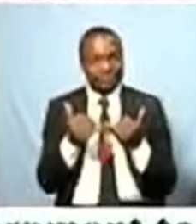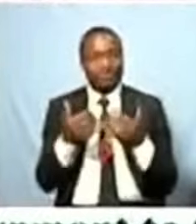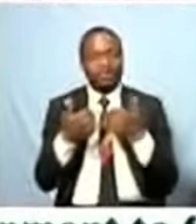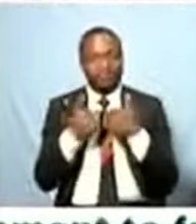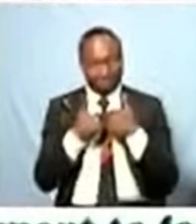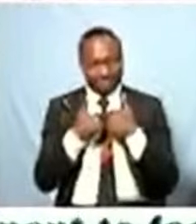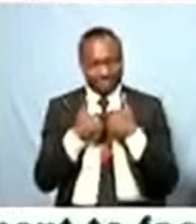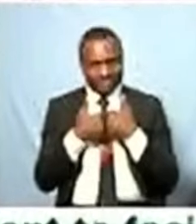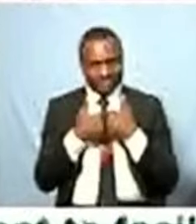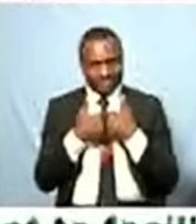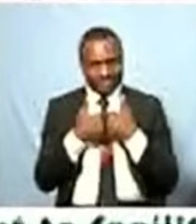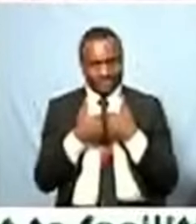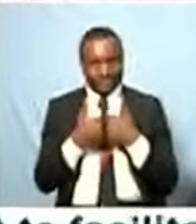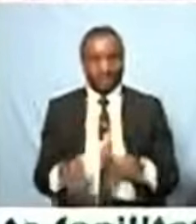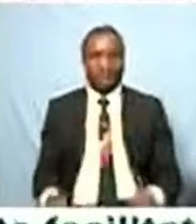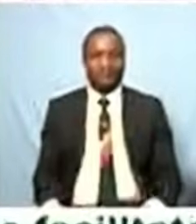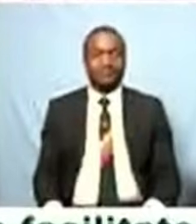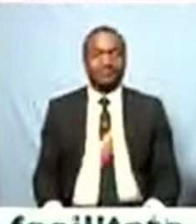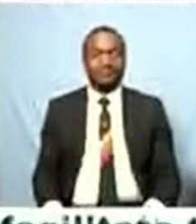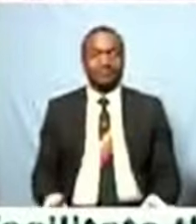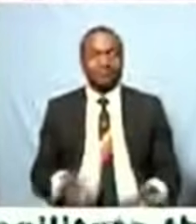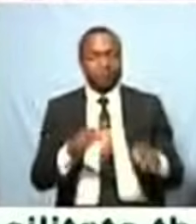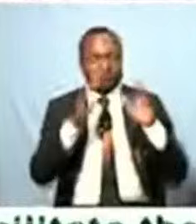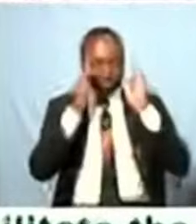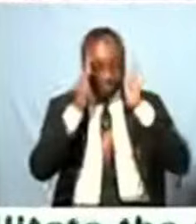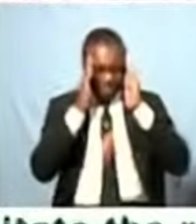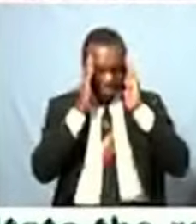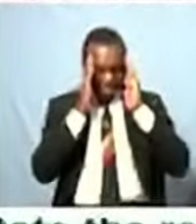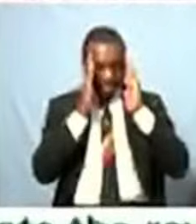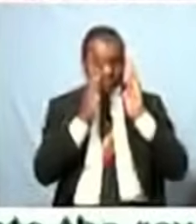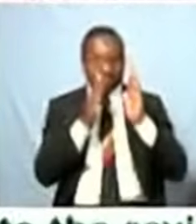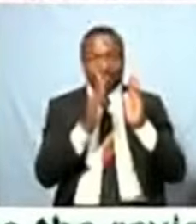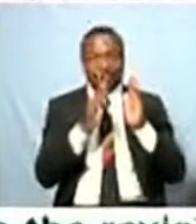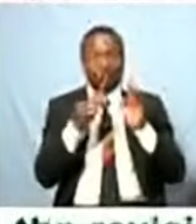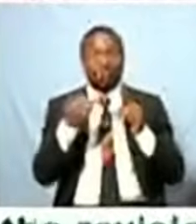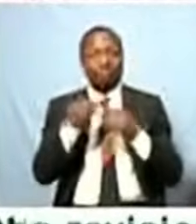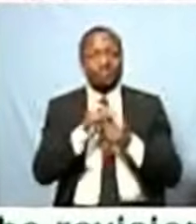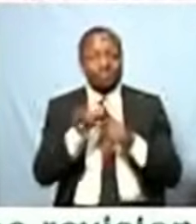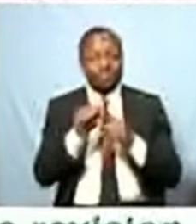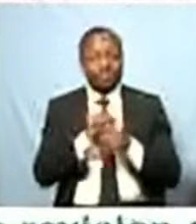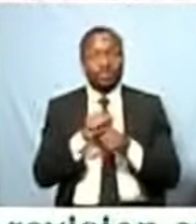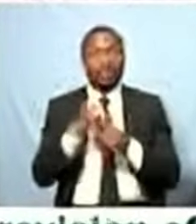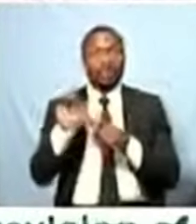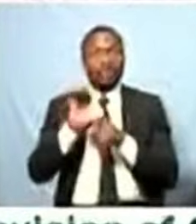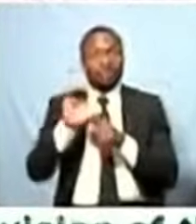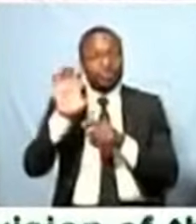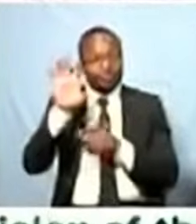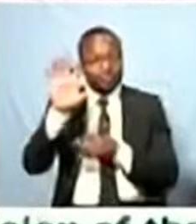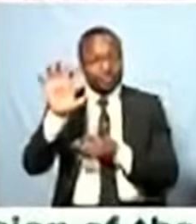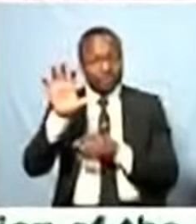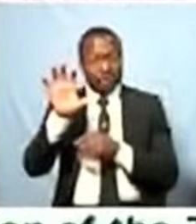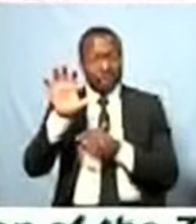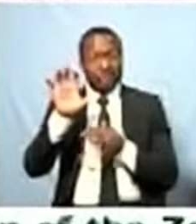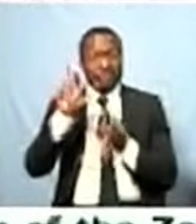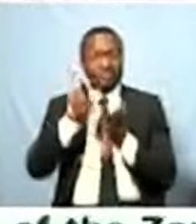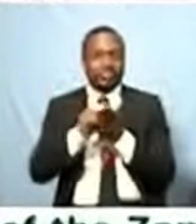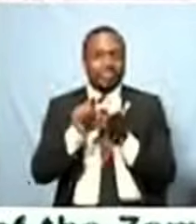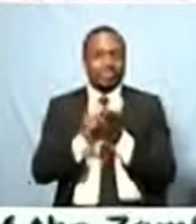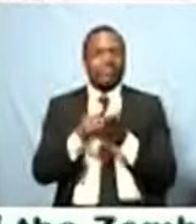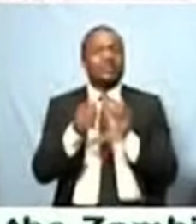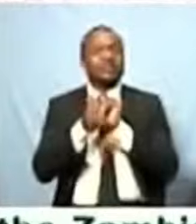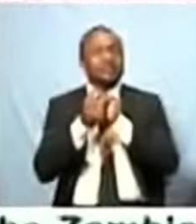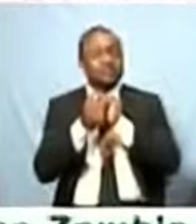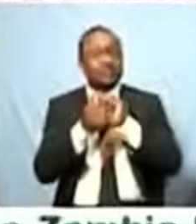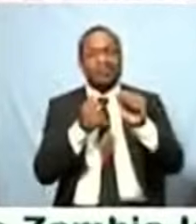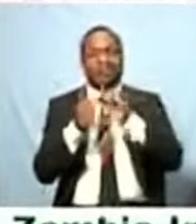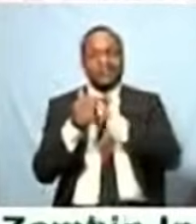have the concentration of legal practitioners on the Copper Belt and in Lusaka, in the outskirts of this